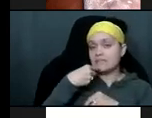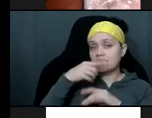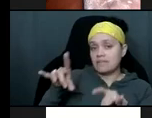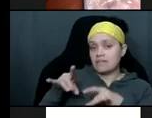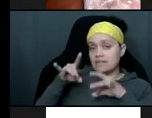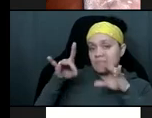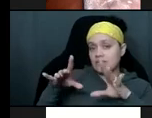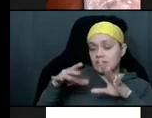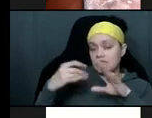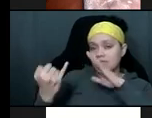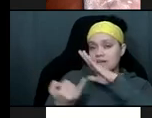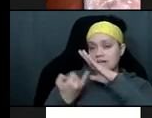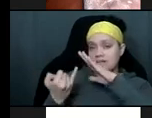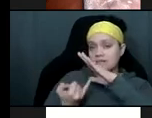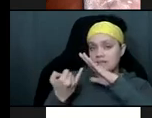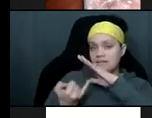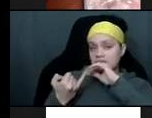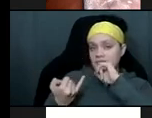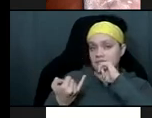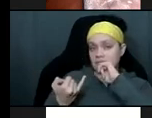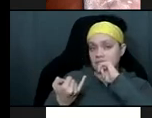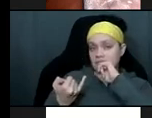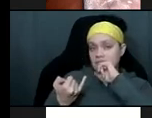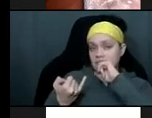Australia's isolation,